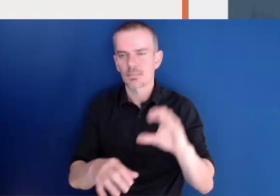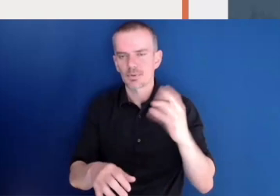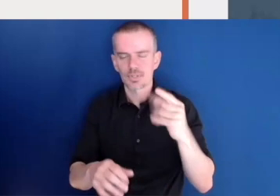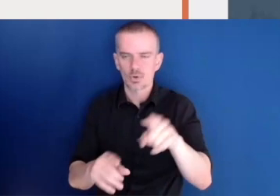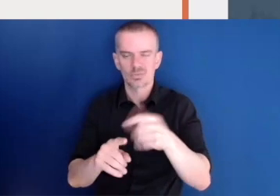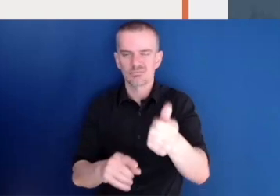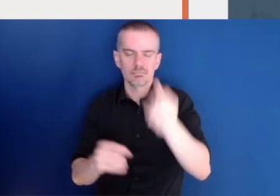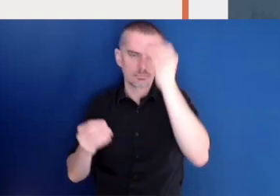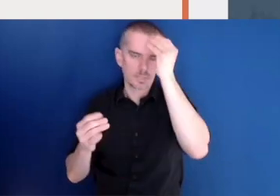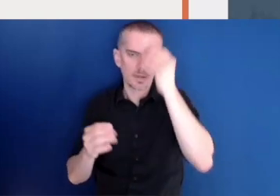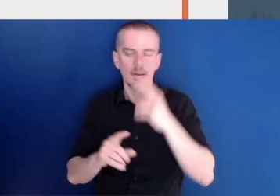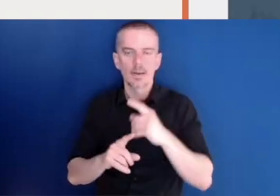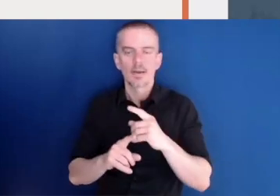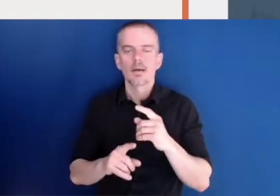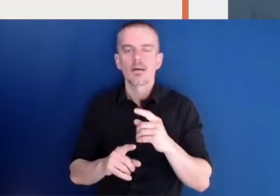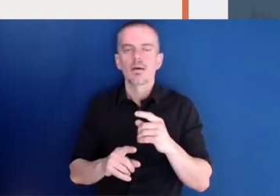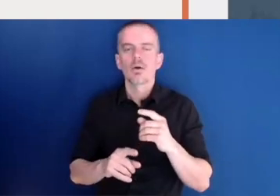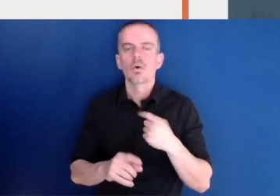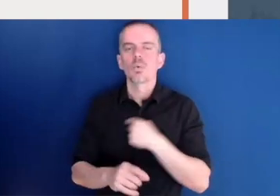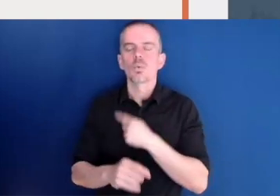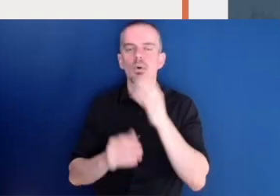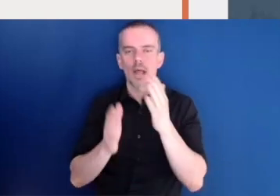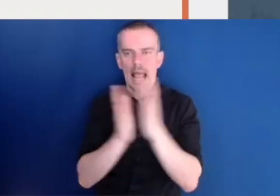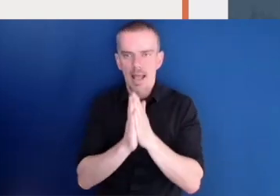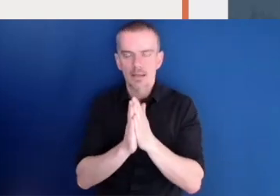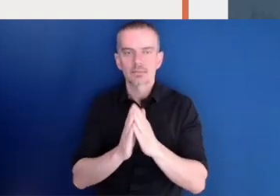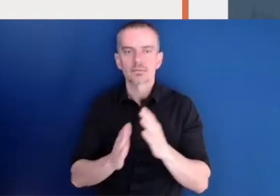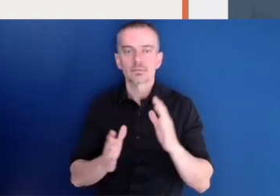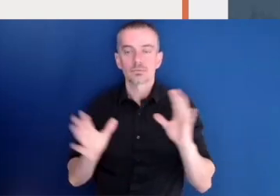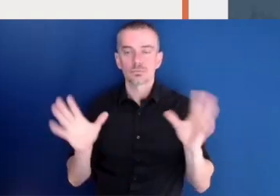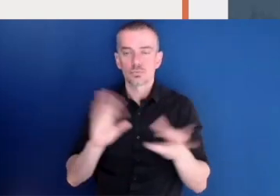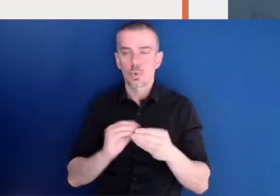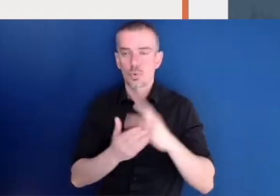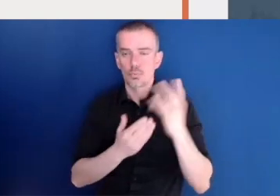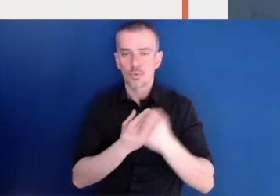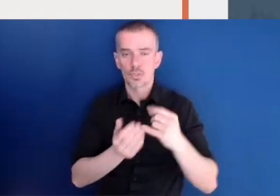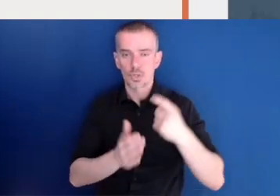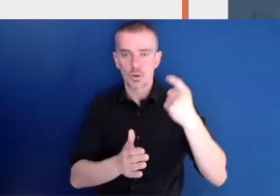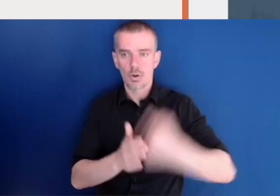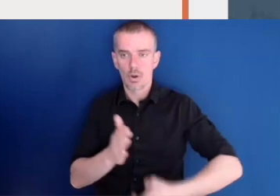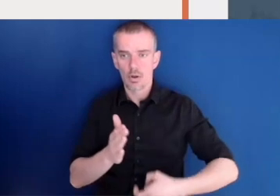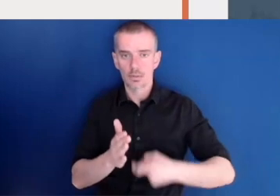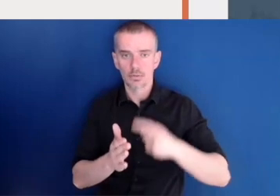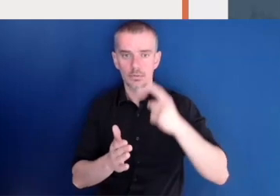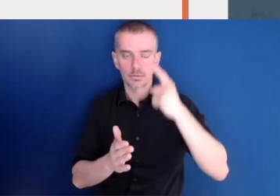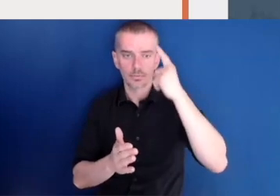it. We are going to ask you, what is the total project cost of